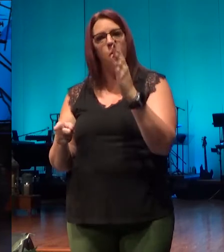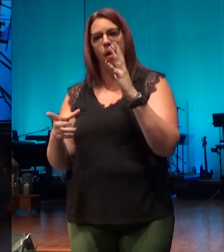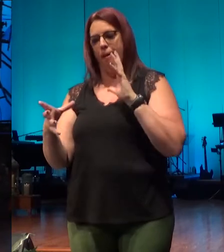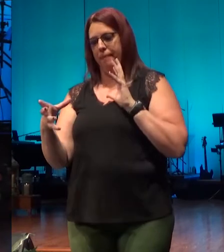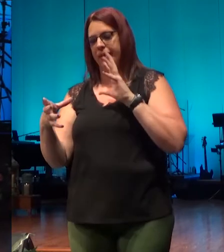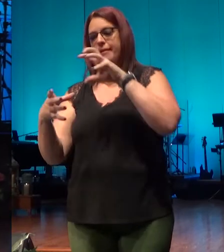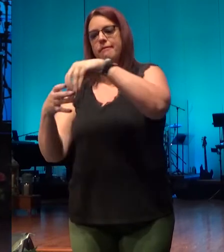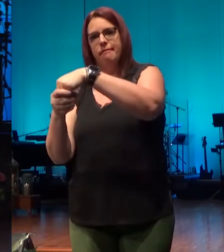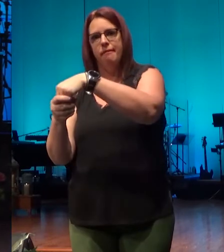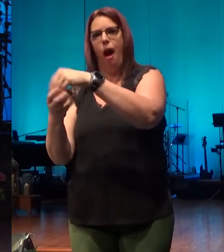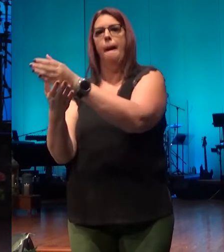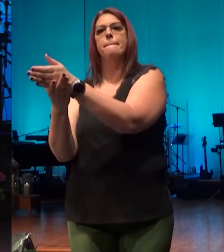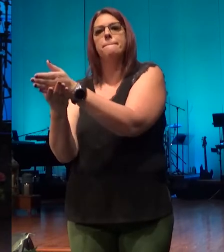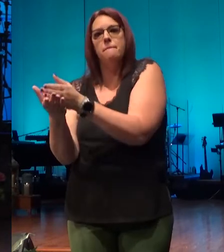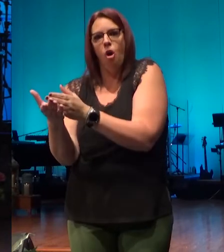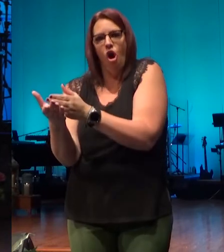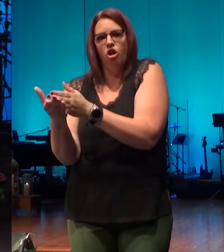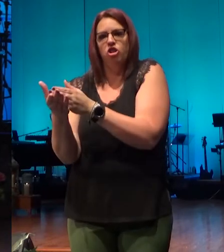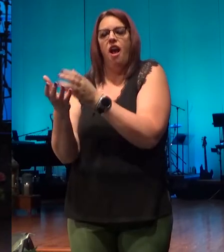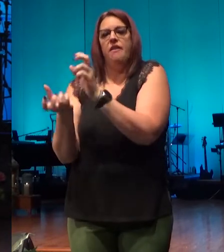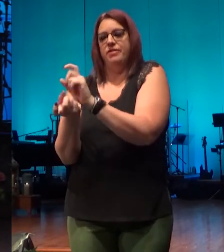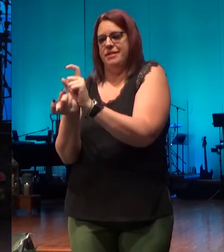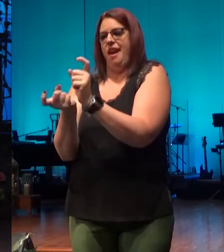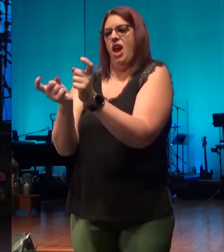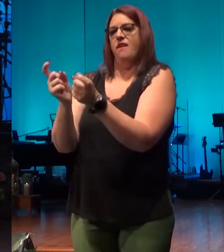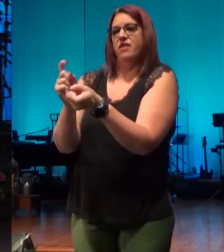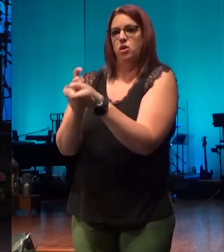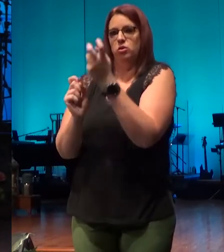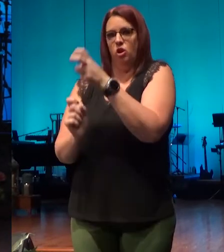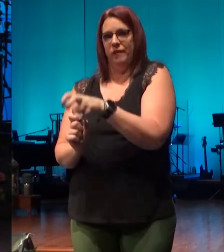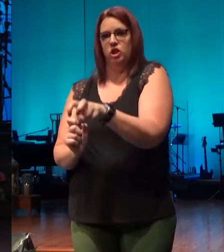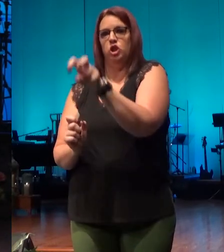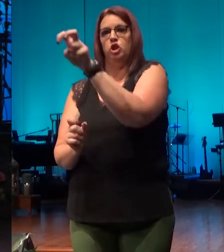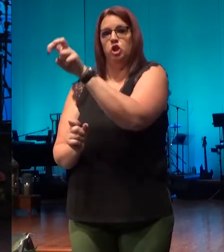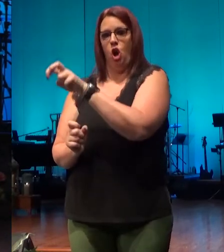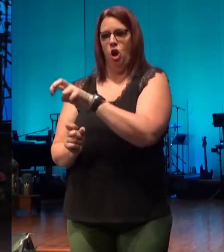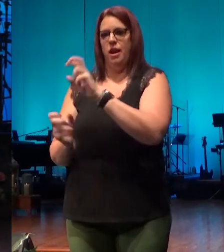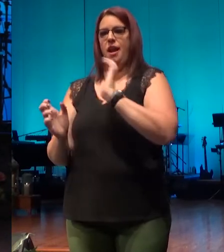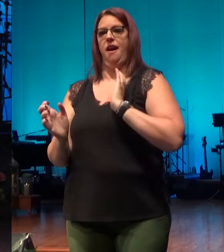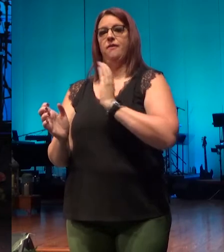part of the evolutionary journey of collective